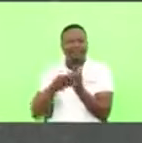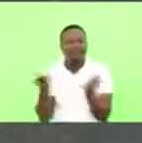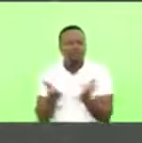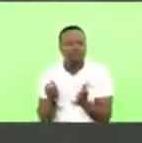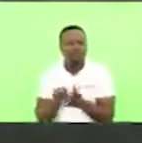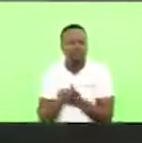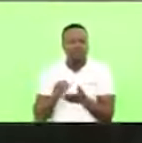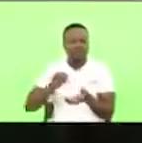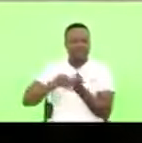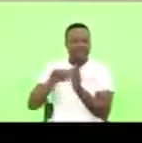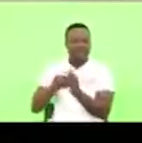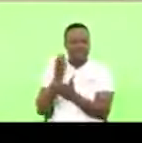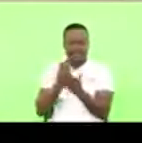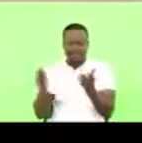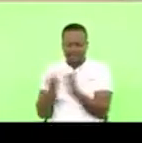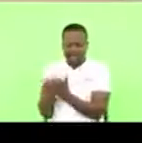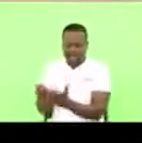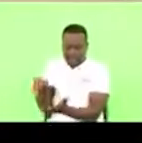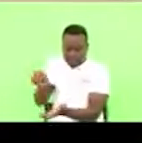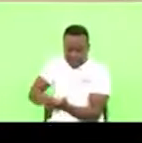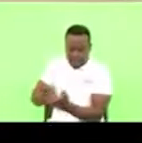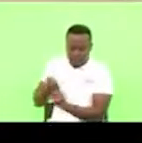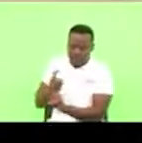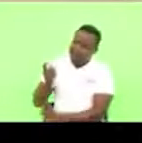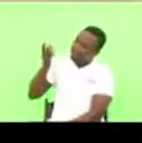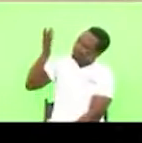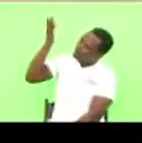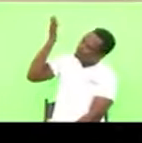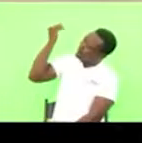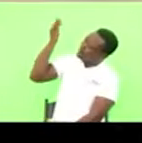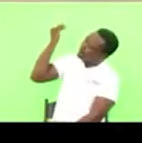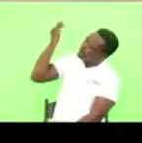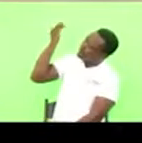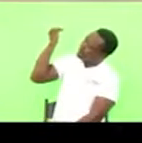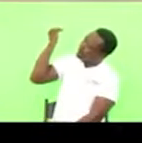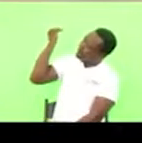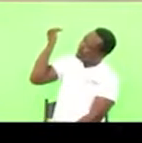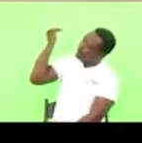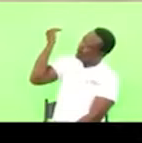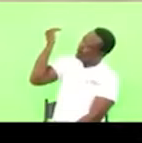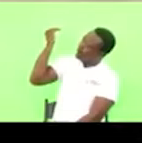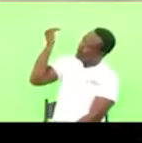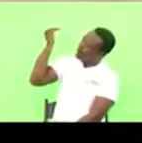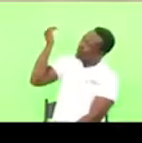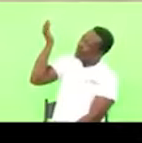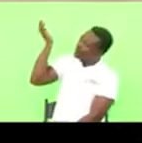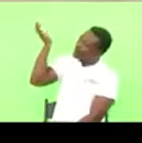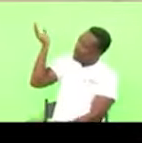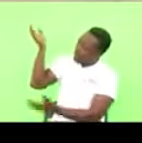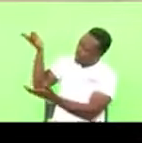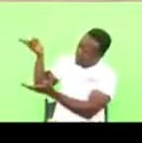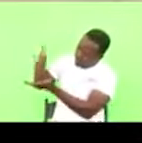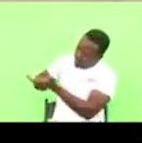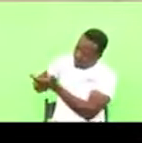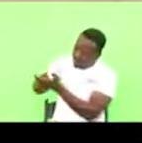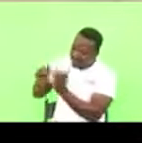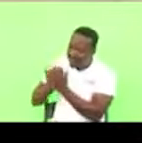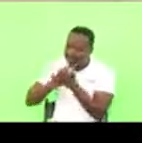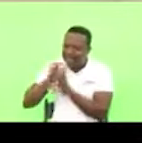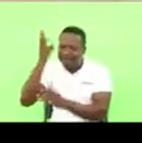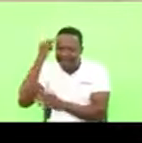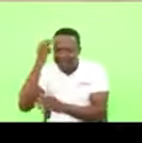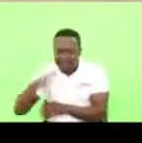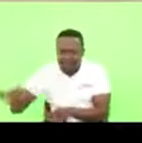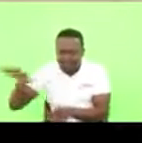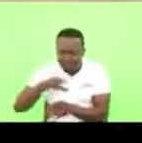handed down from the past, that has become a memorial.